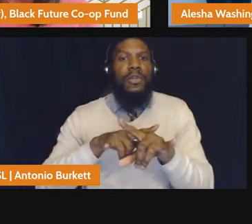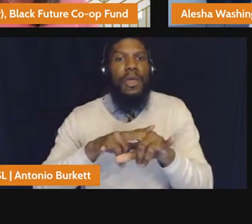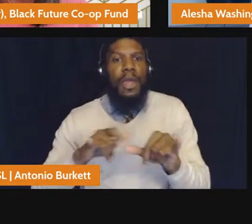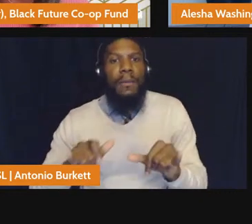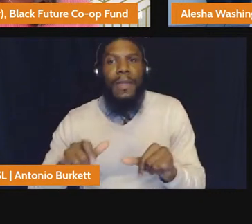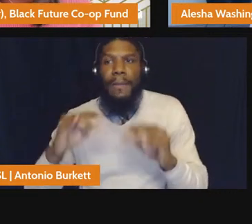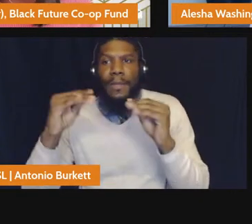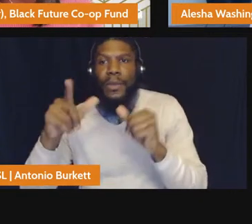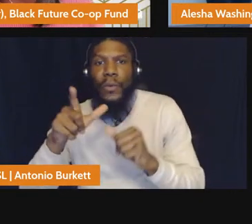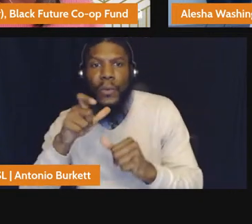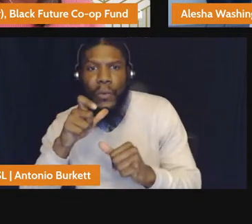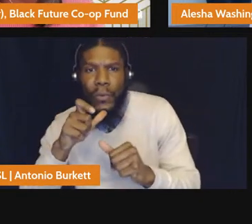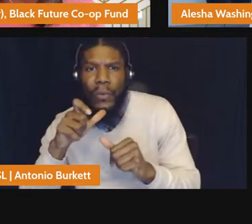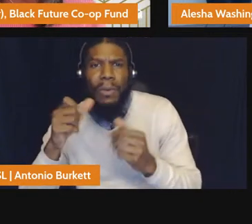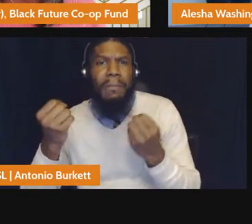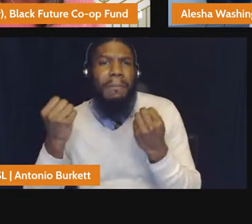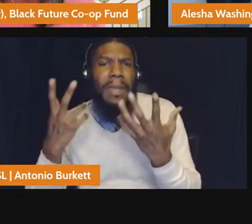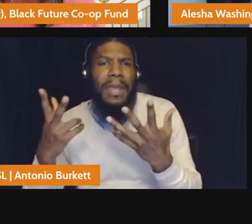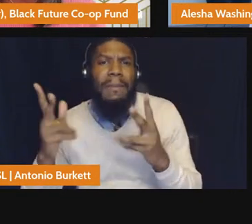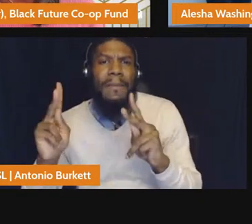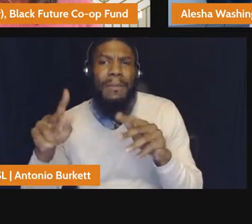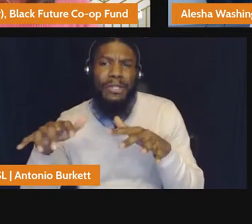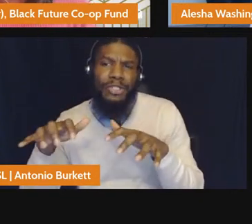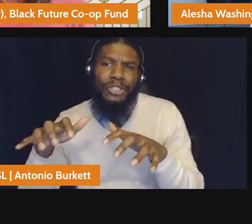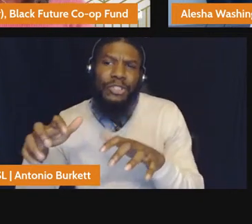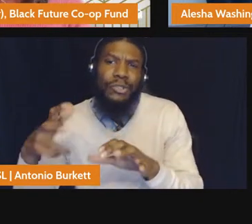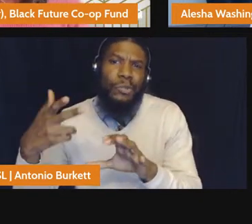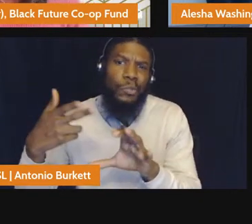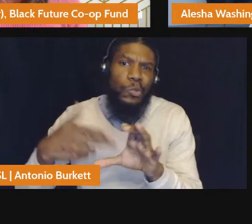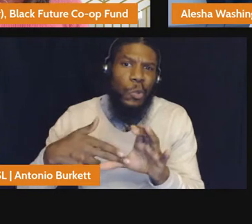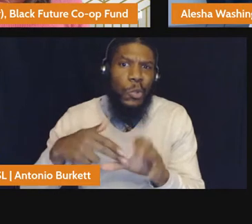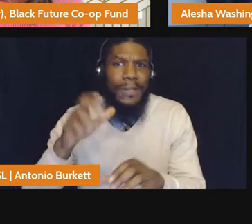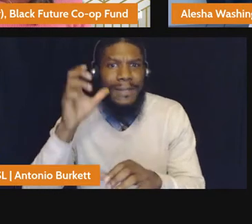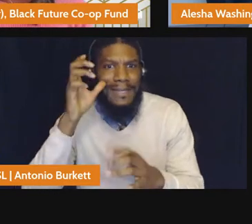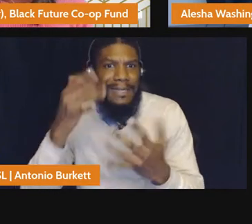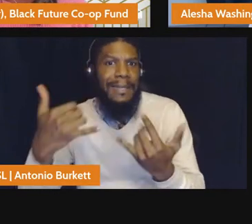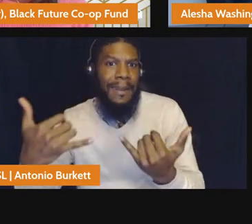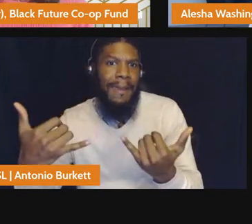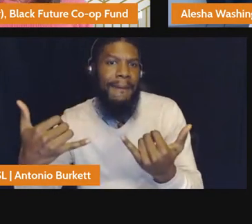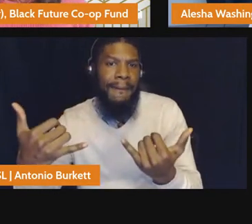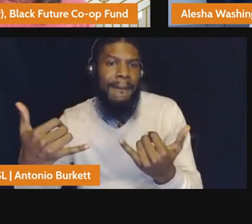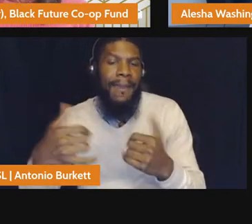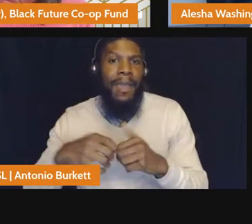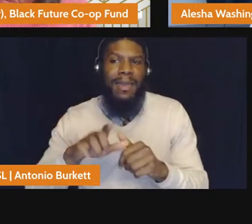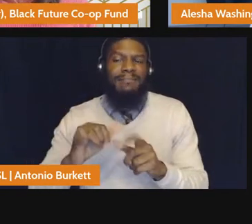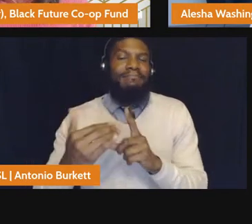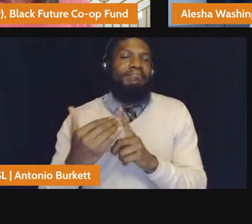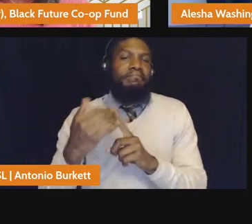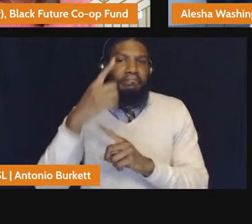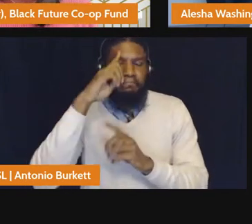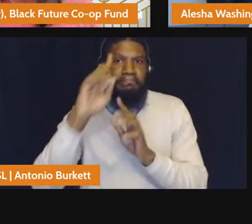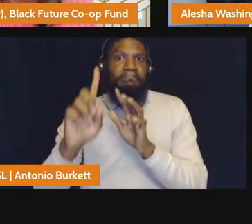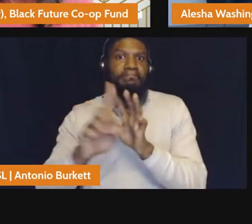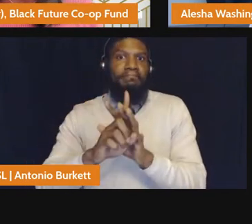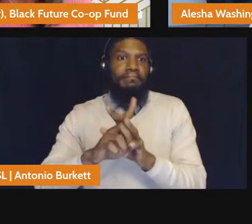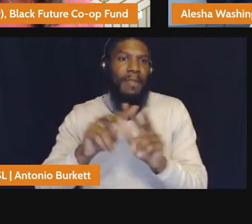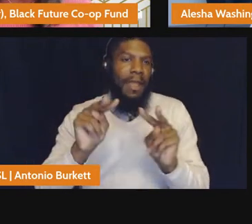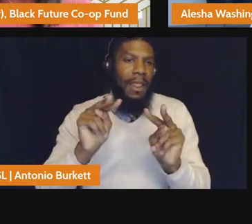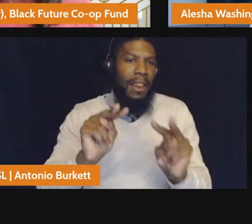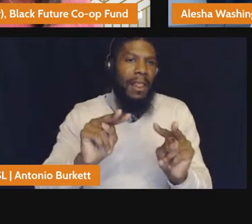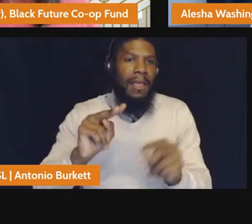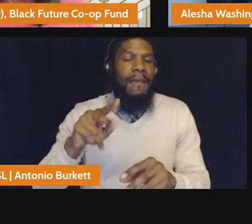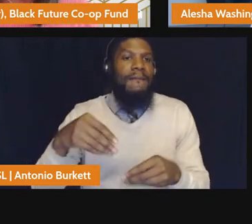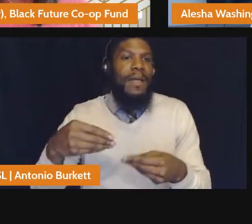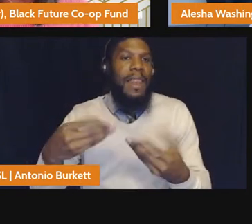the dozens of folks who are listening in today, which reminds me as I look at Philanthropy Delaware, I'd love to